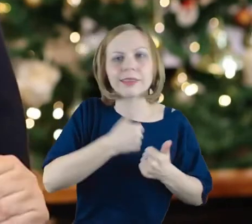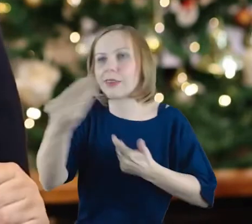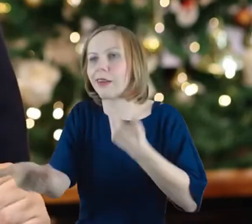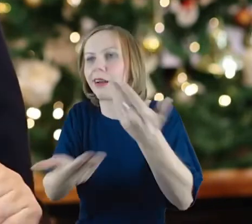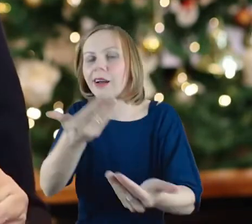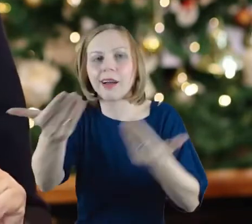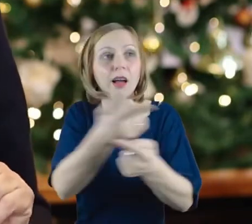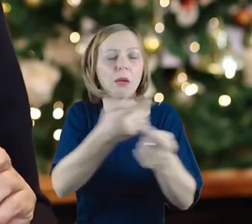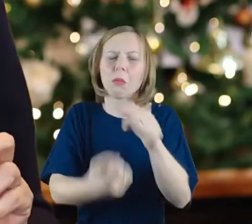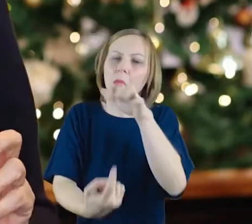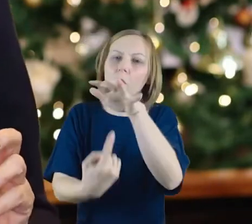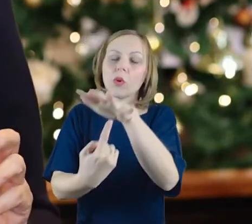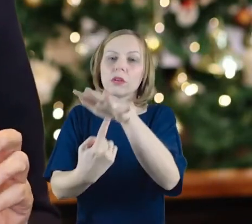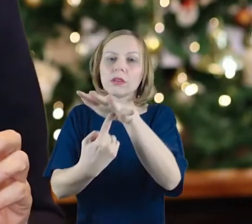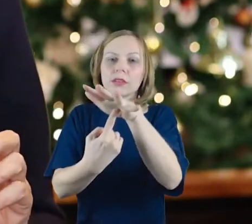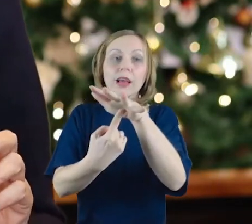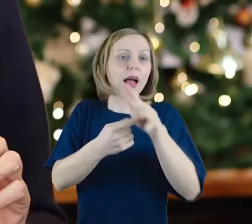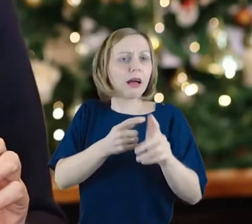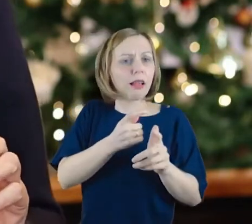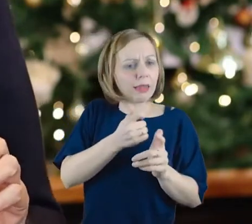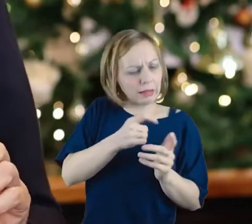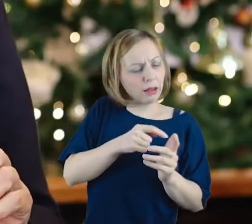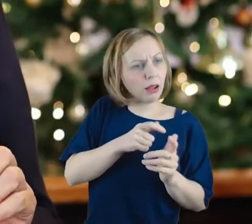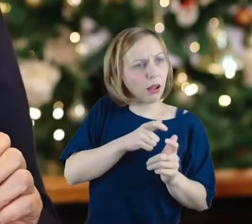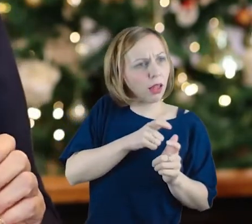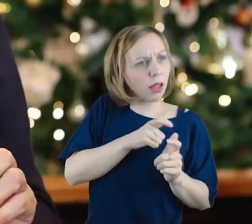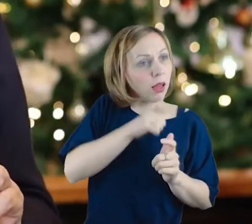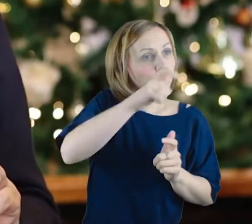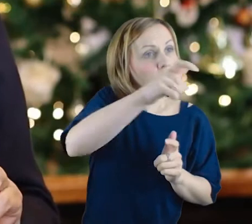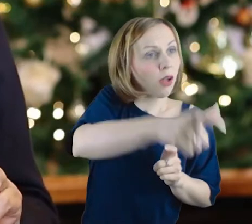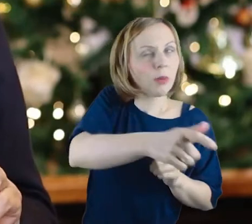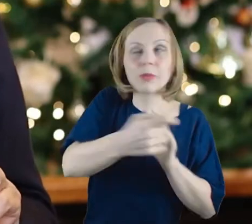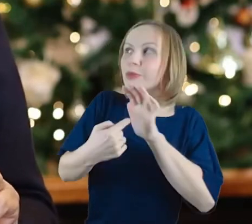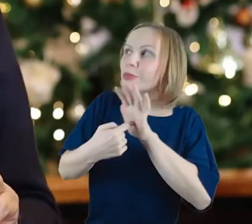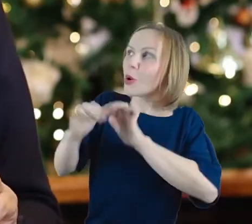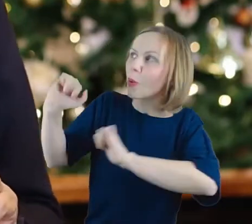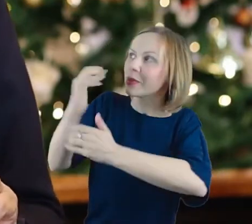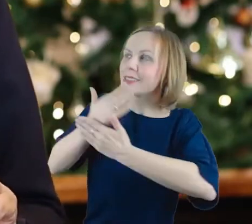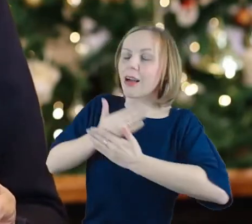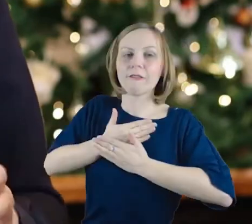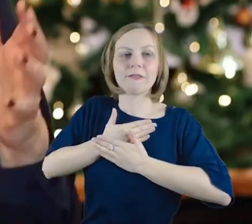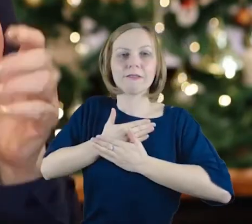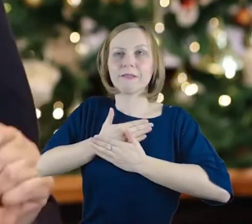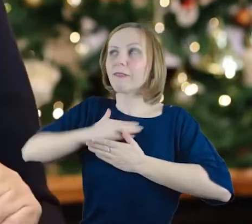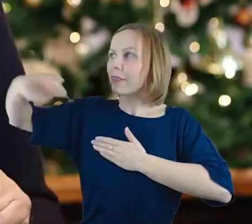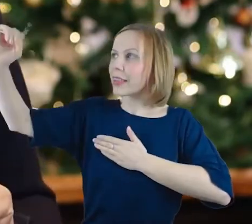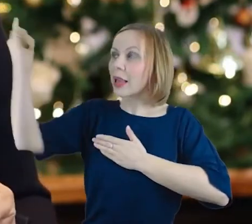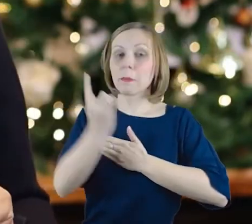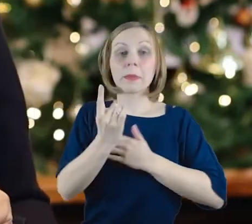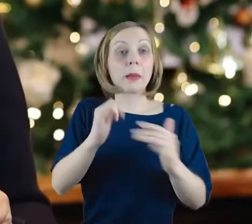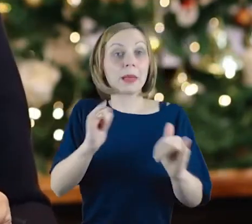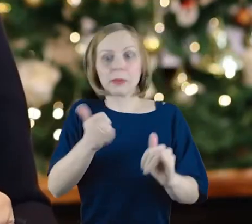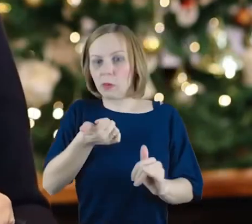somehow, in a small way, reflects something of the great love of God that came into the world at Christmas. It might be the